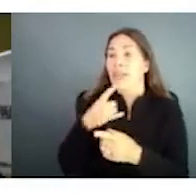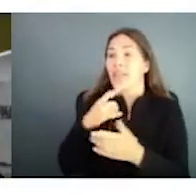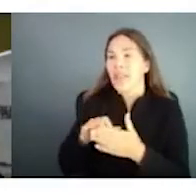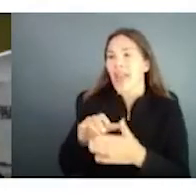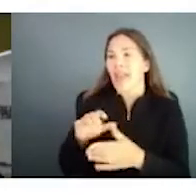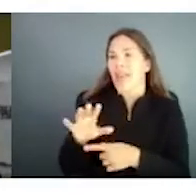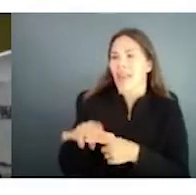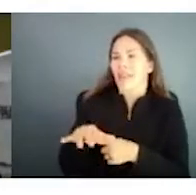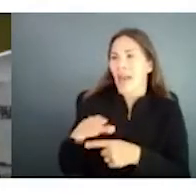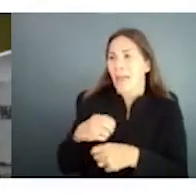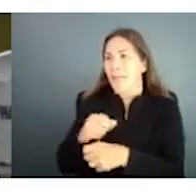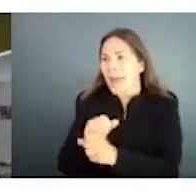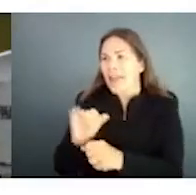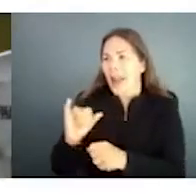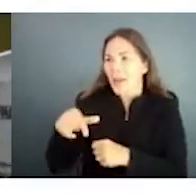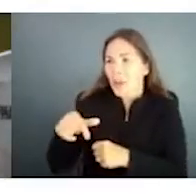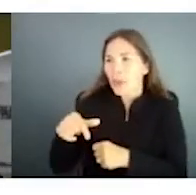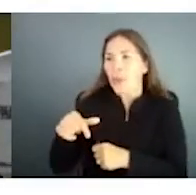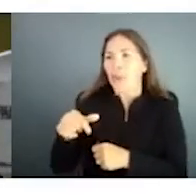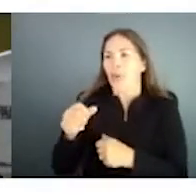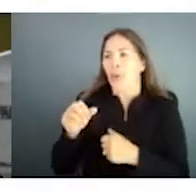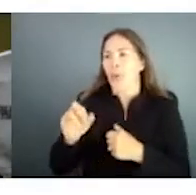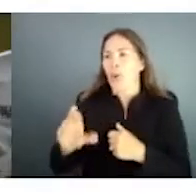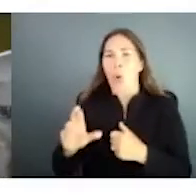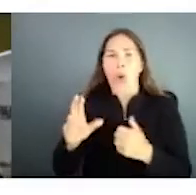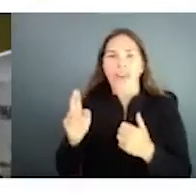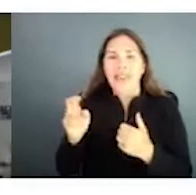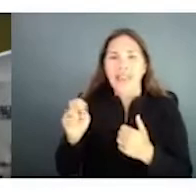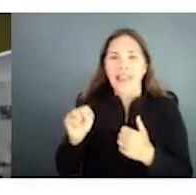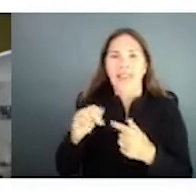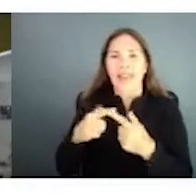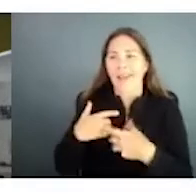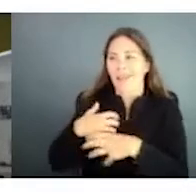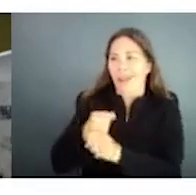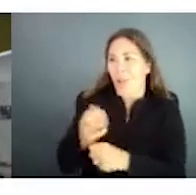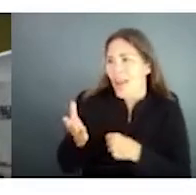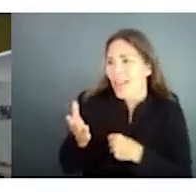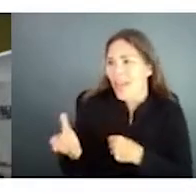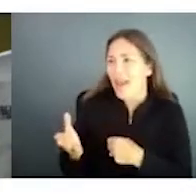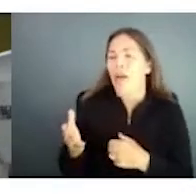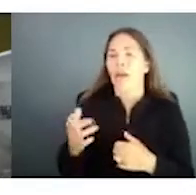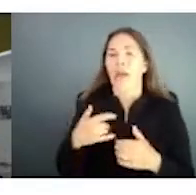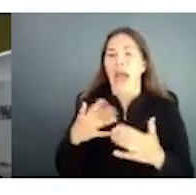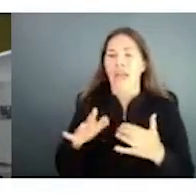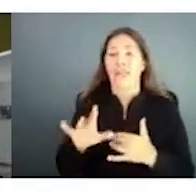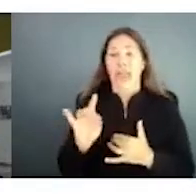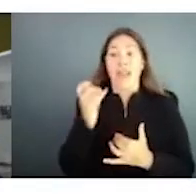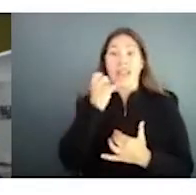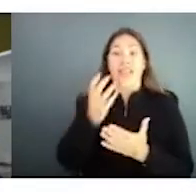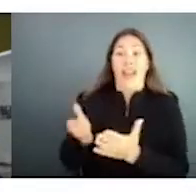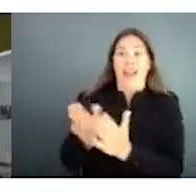filmmaker IQ, blocking scene summary, or any of them that have the summary on there. I discovered if I just ask